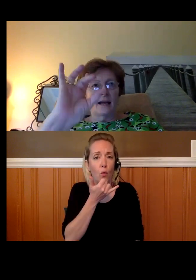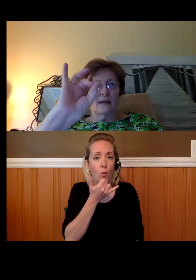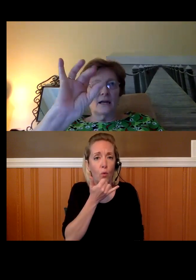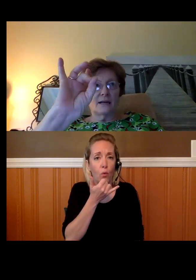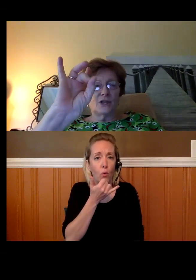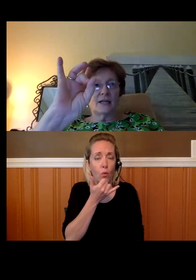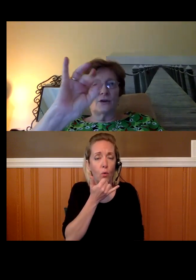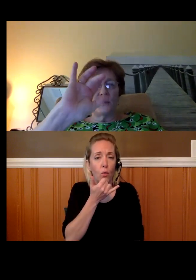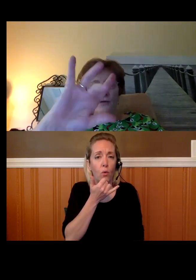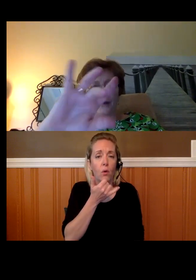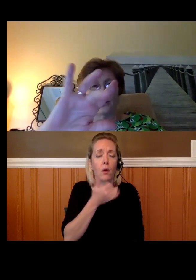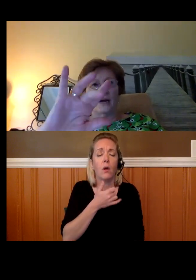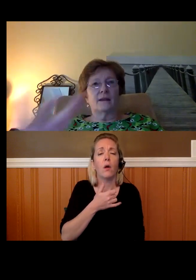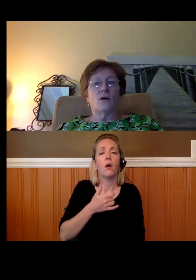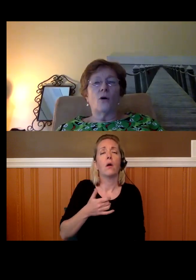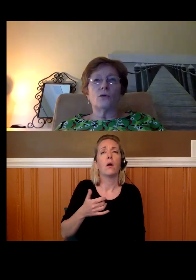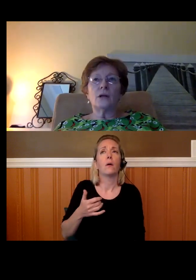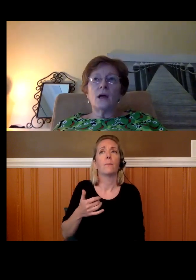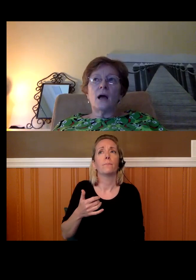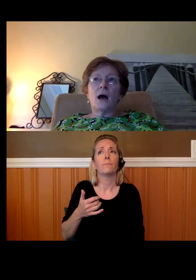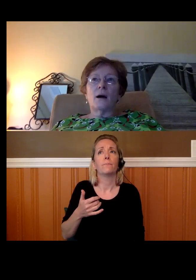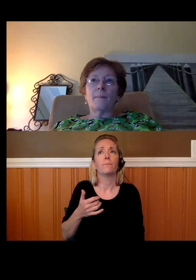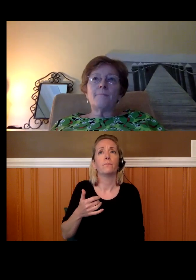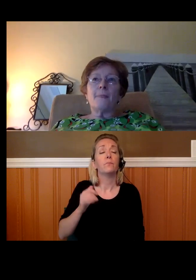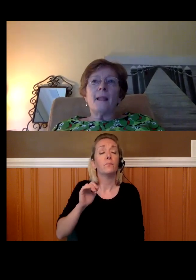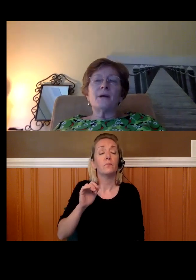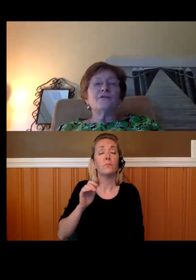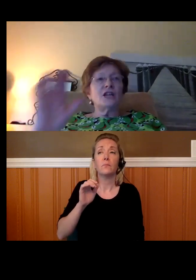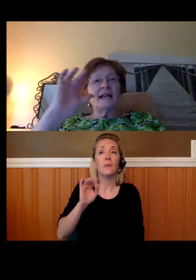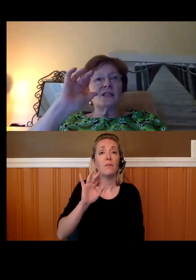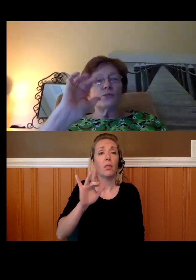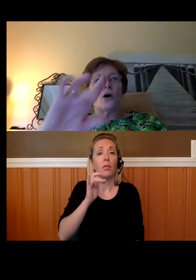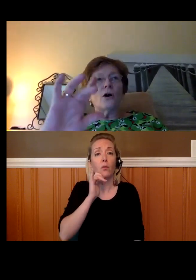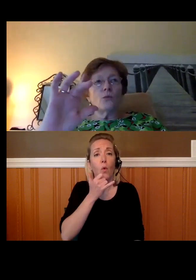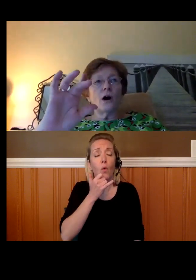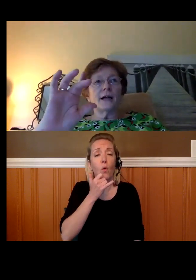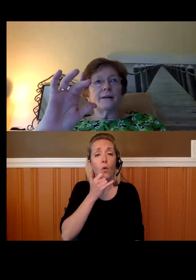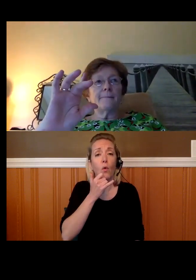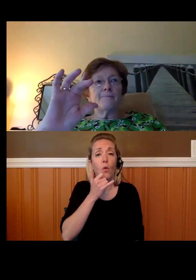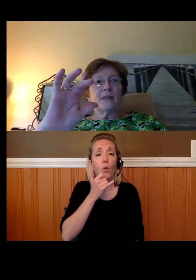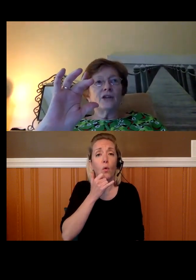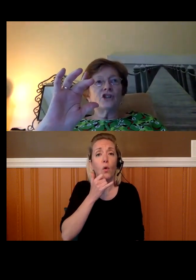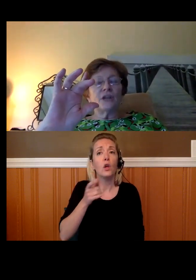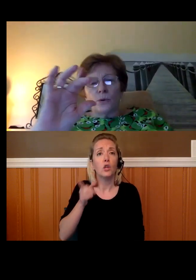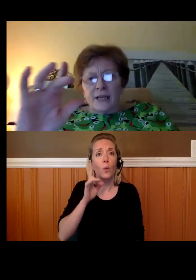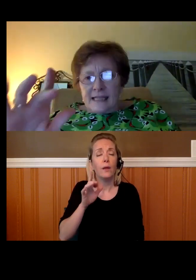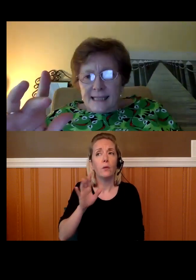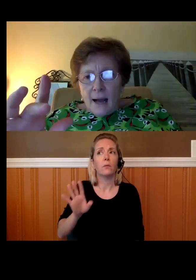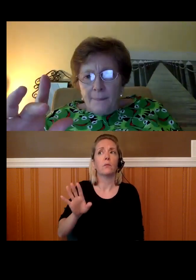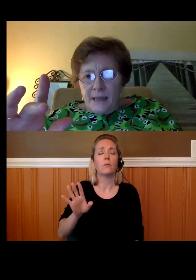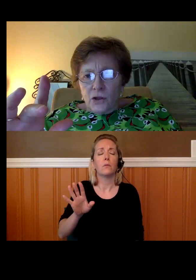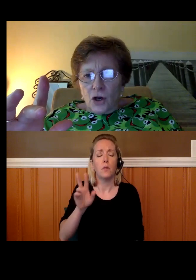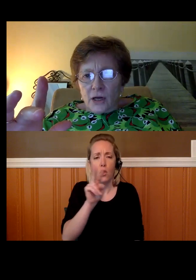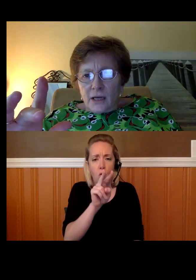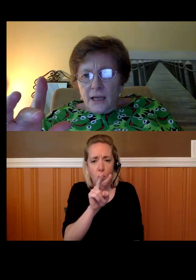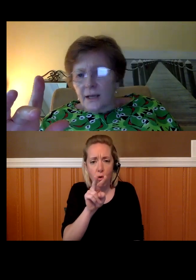middle finger in the hole. But if she hits the wrong one, she will then stop and look and go,